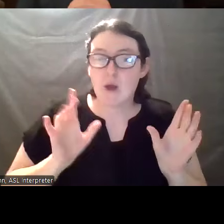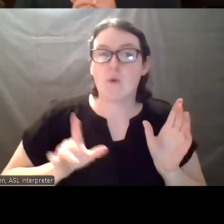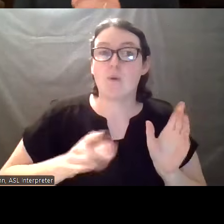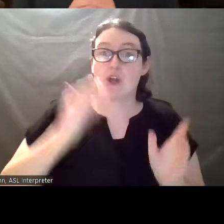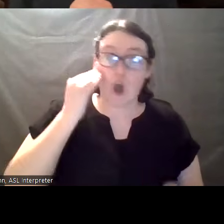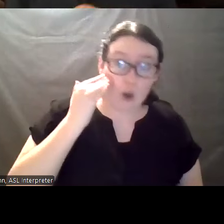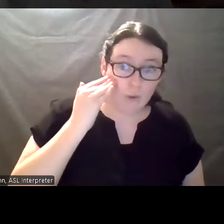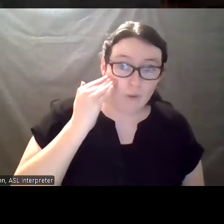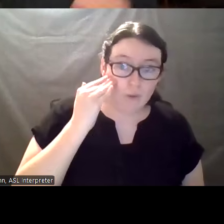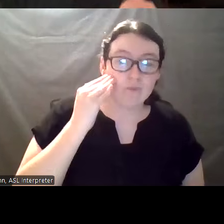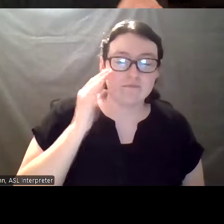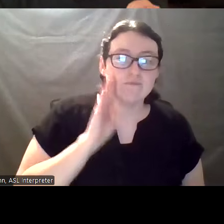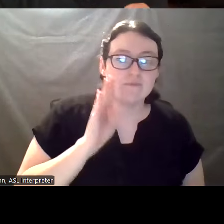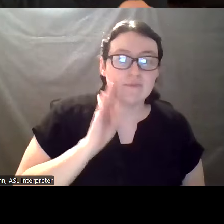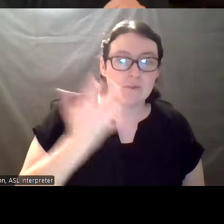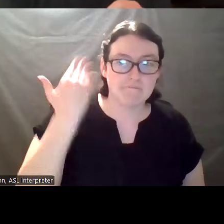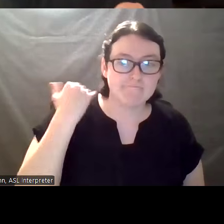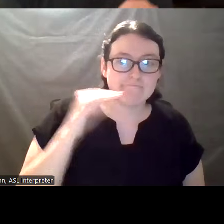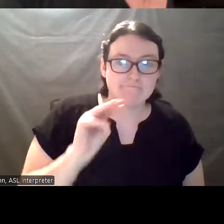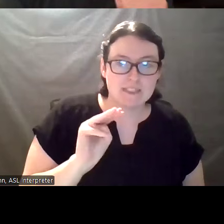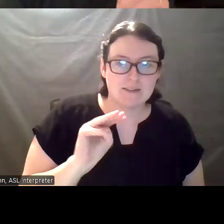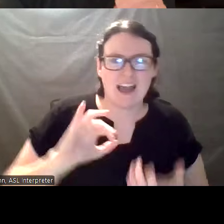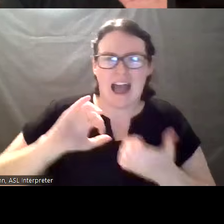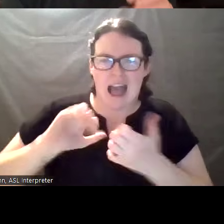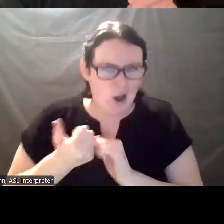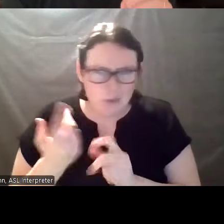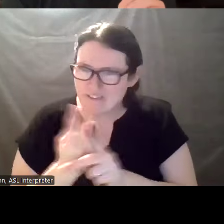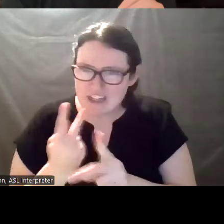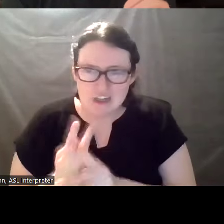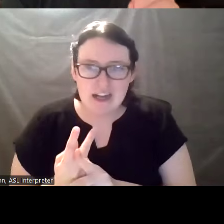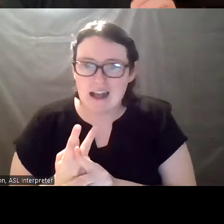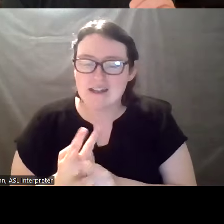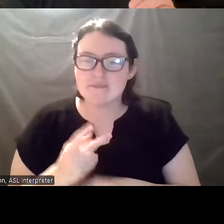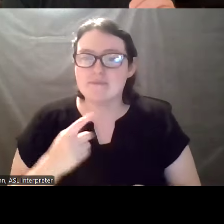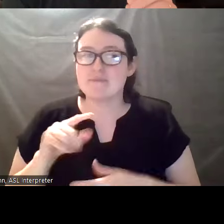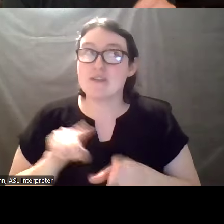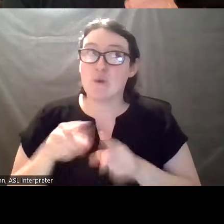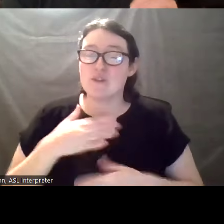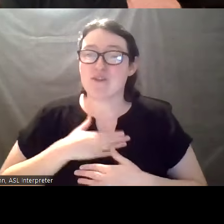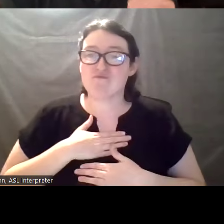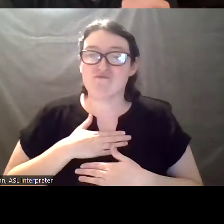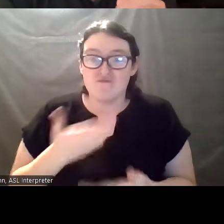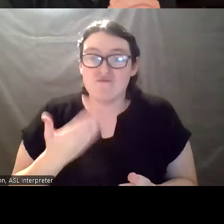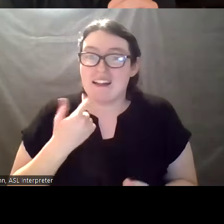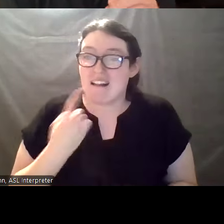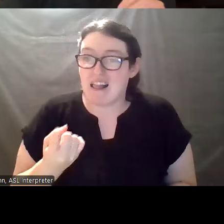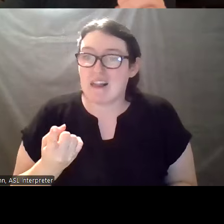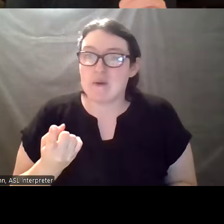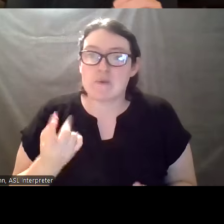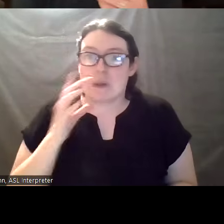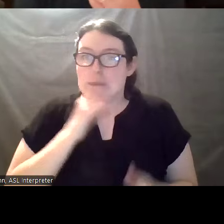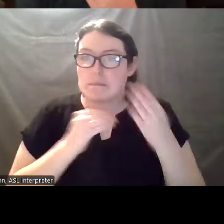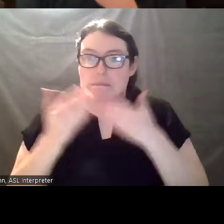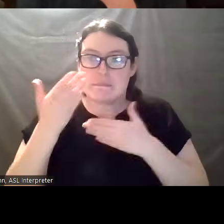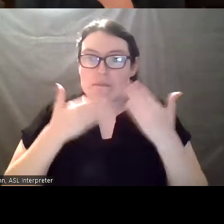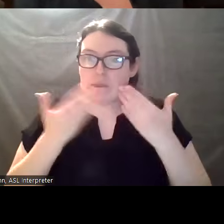in ancient Mesopotamia, how we know it, but also try to be really upfront about what we don't know with